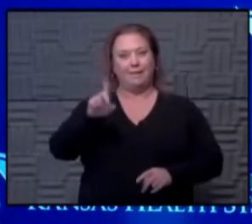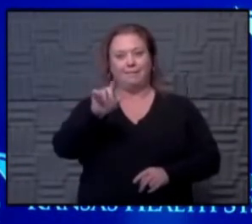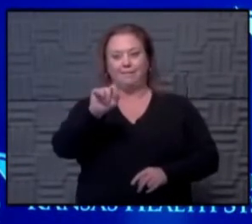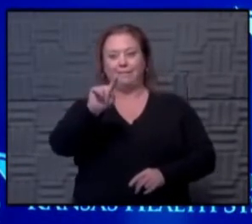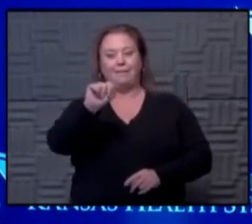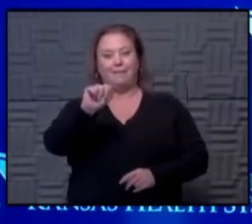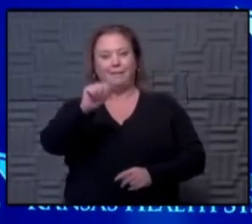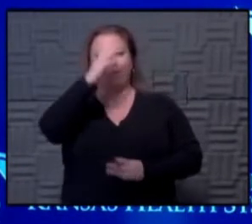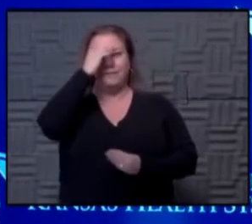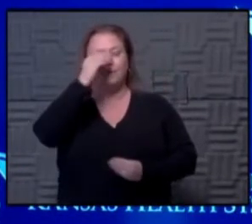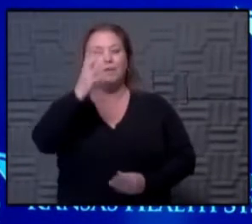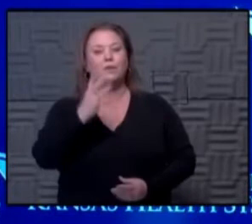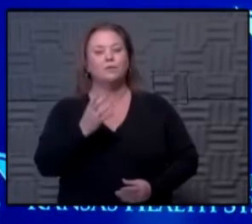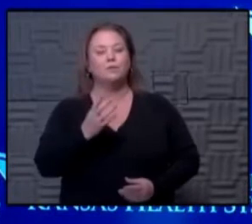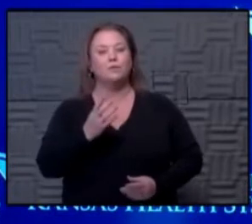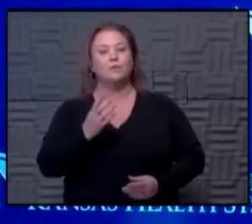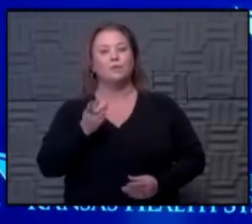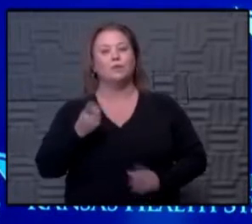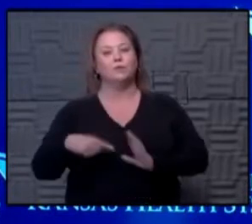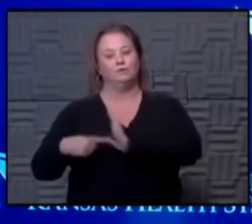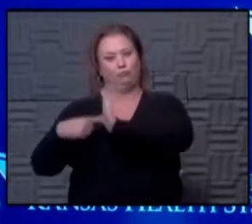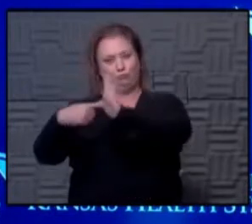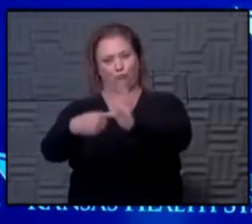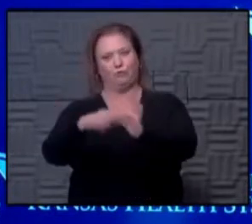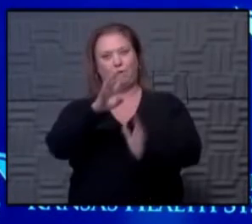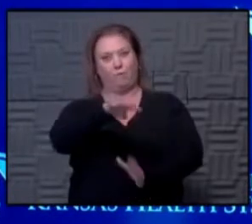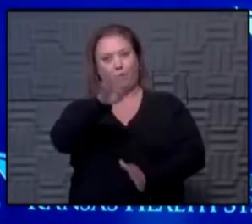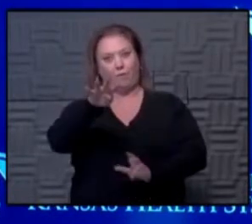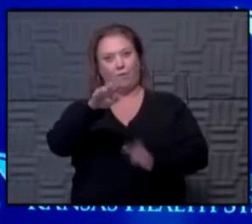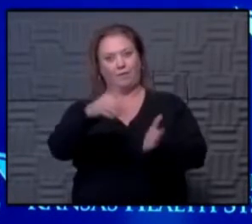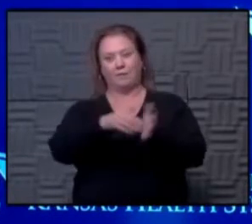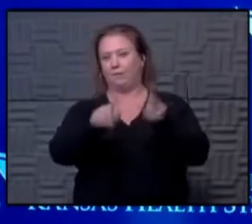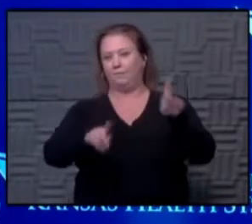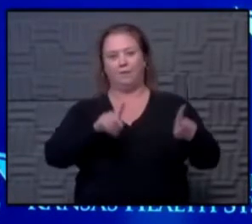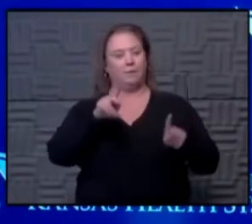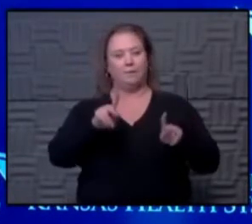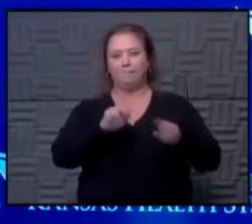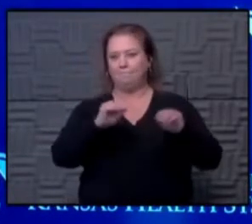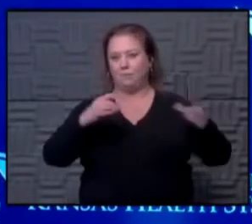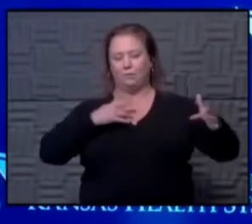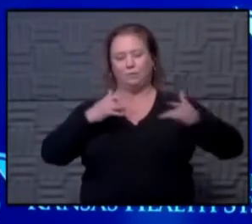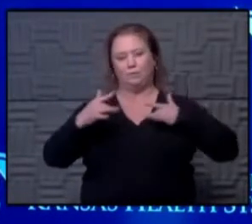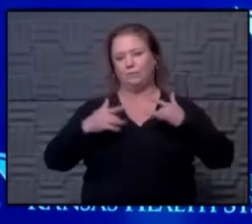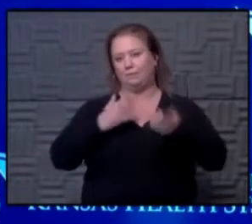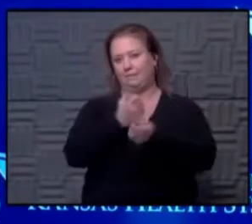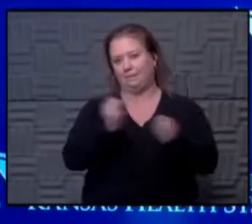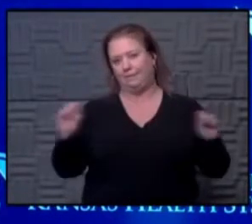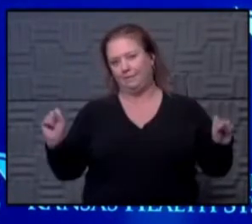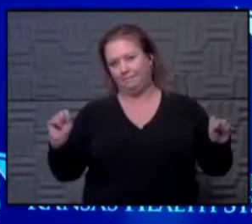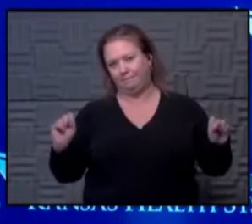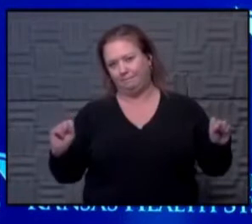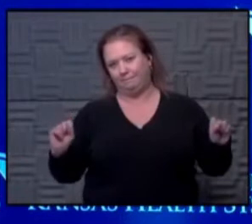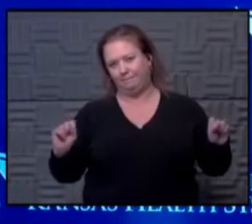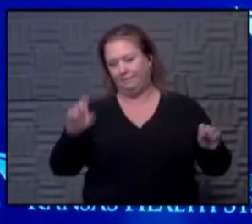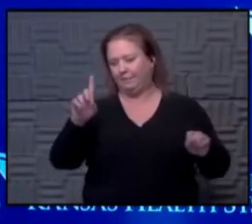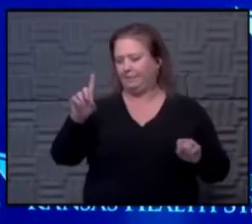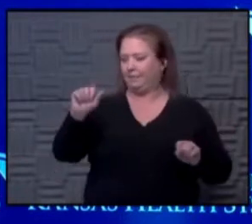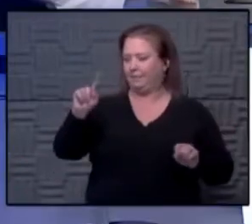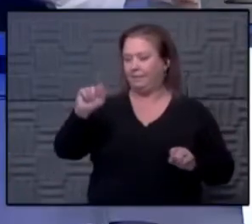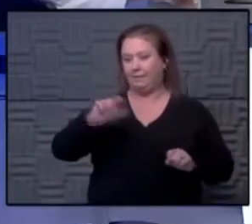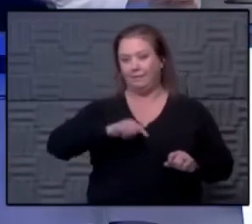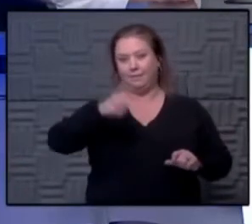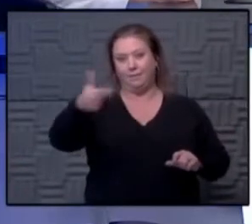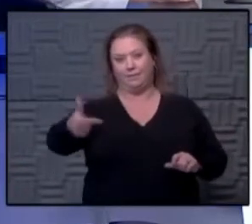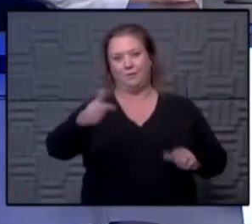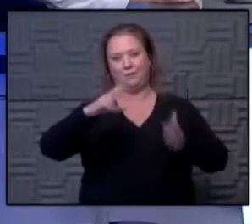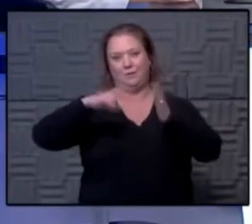analysis does show, I think, that we don't have any concerns about safety. So, Dana, I'll start with you.